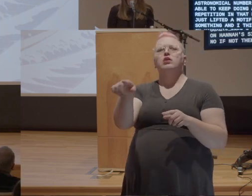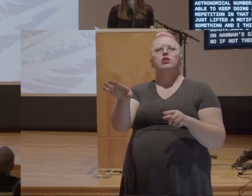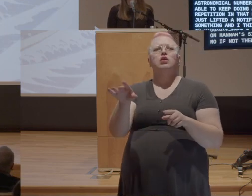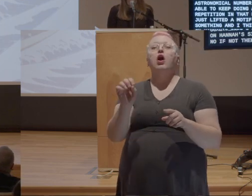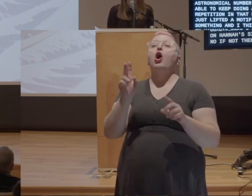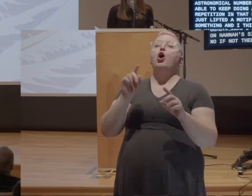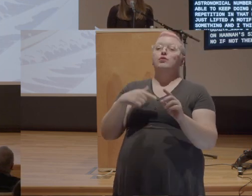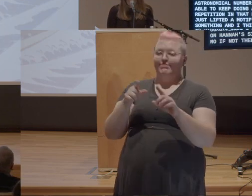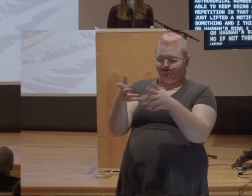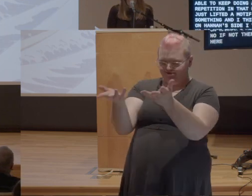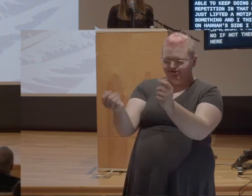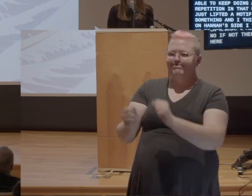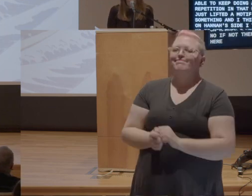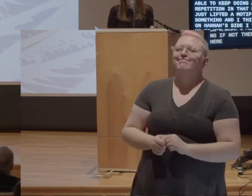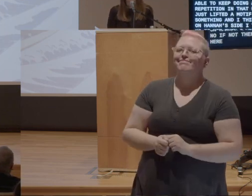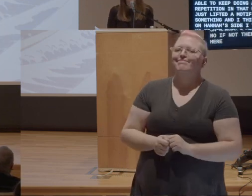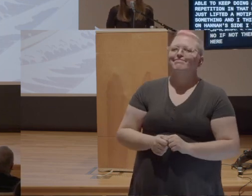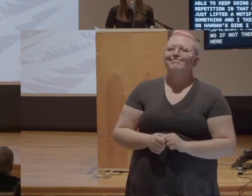this question down here.